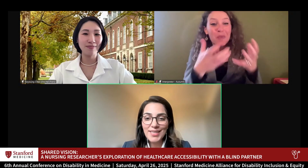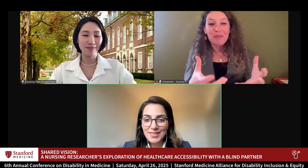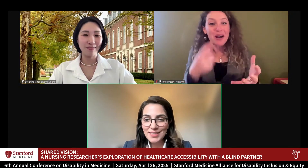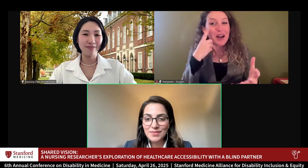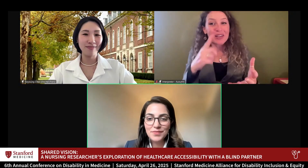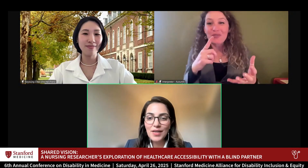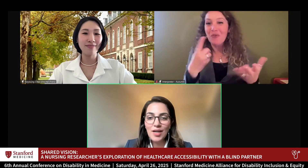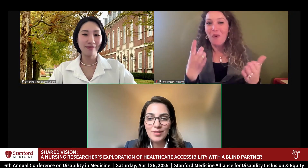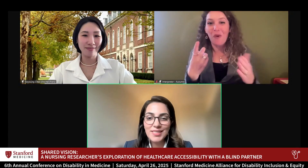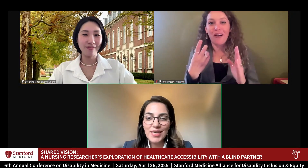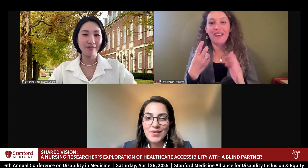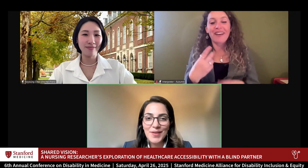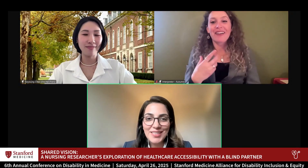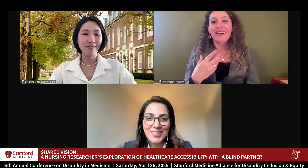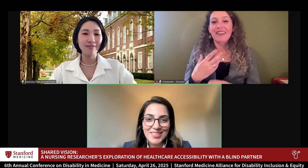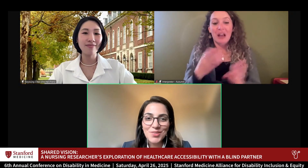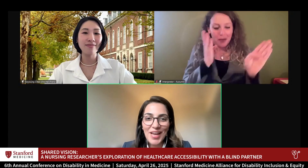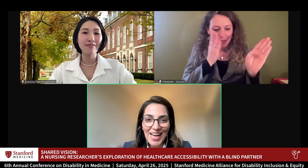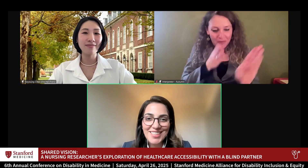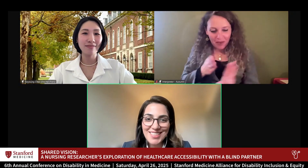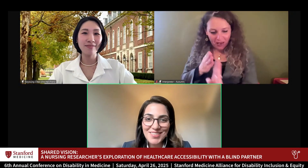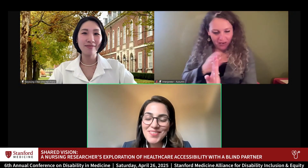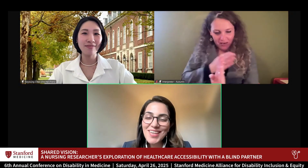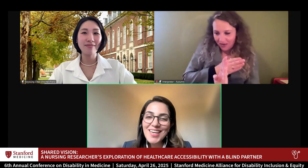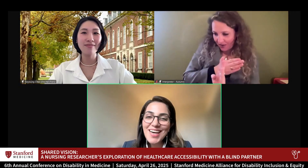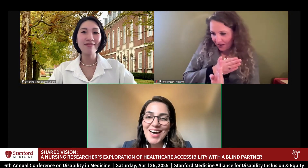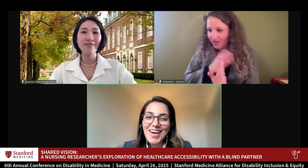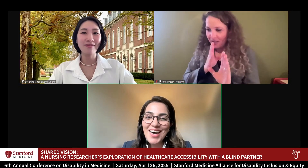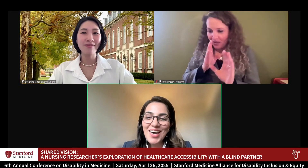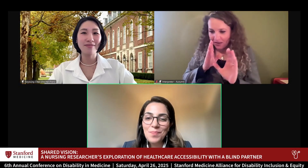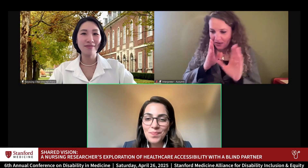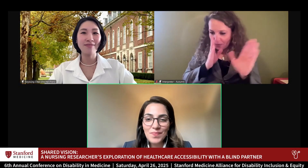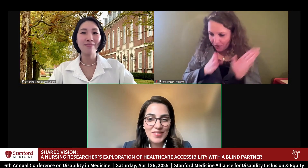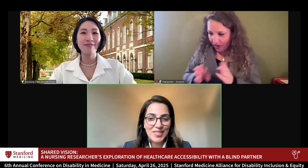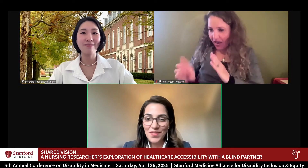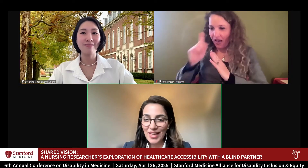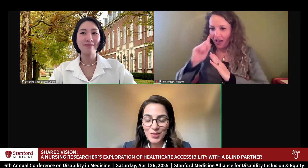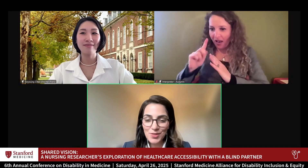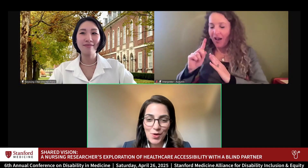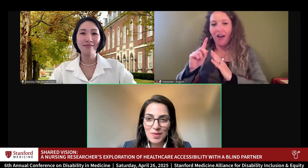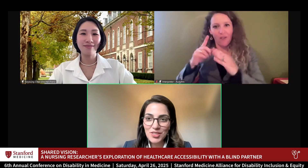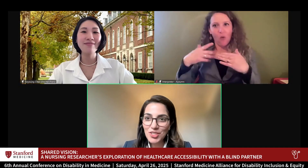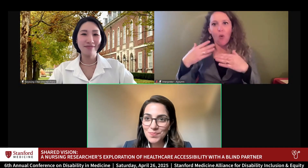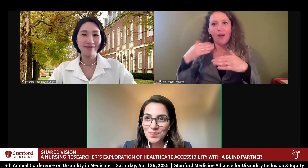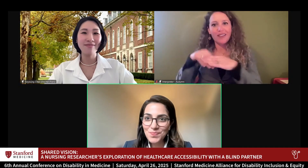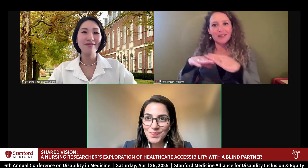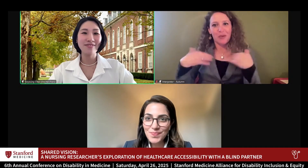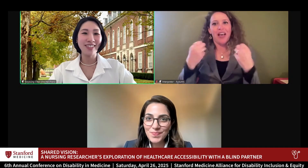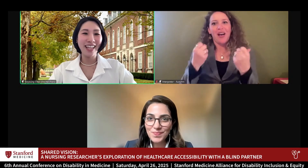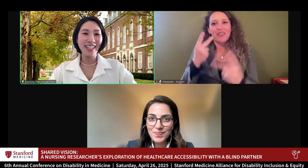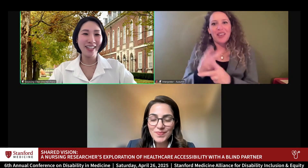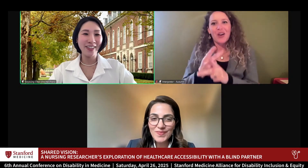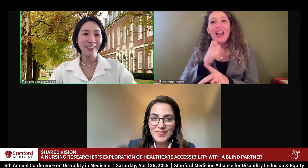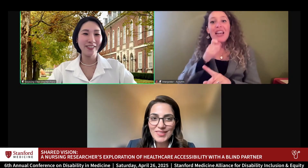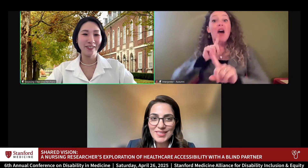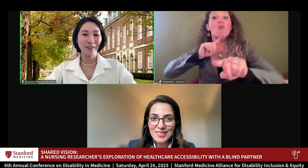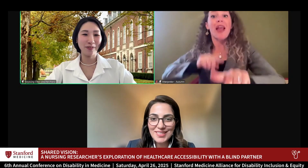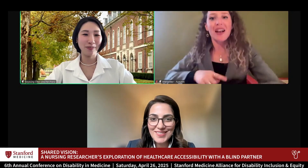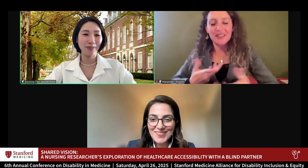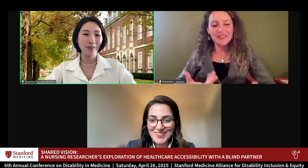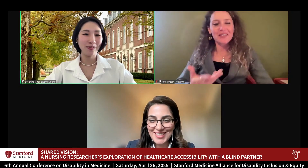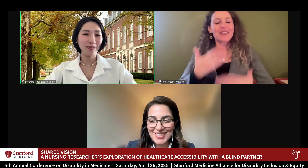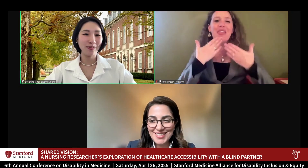the proactive healthcare rather than reactive. So thank you so much. Thank